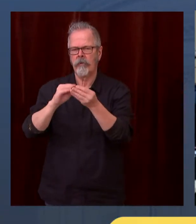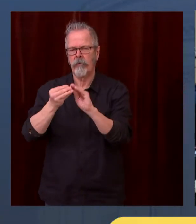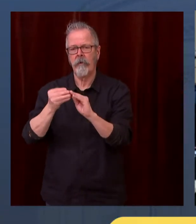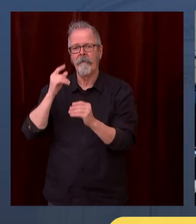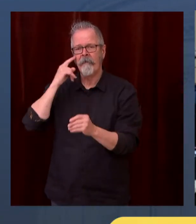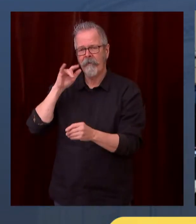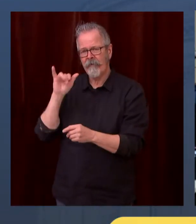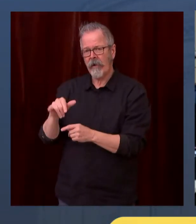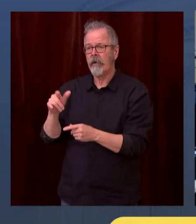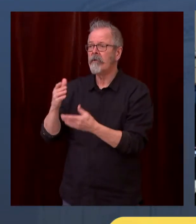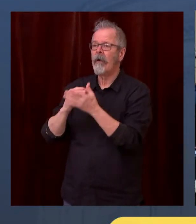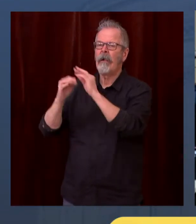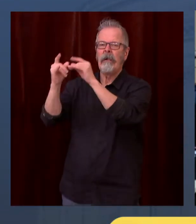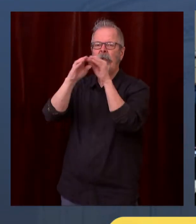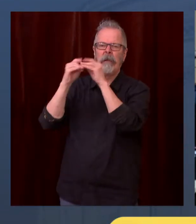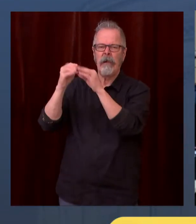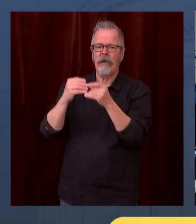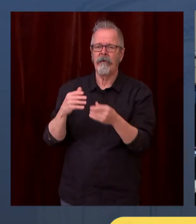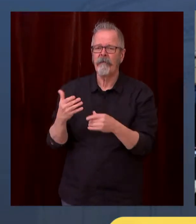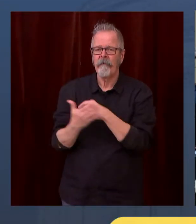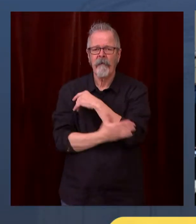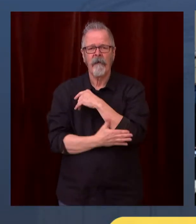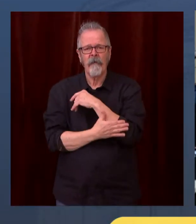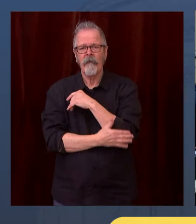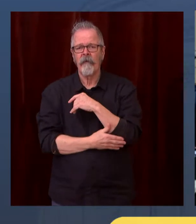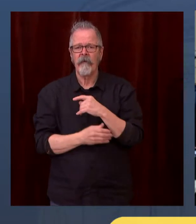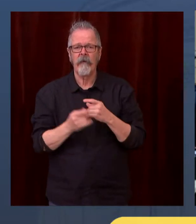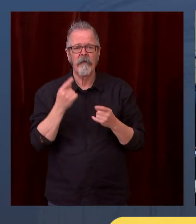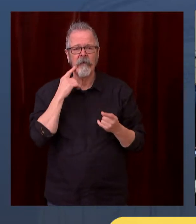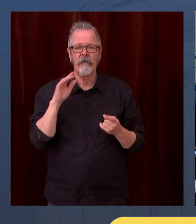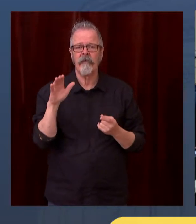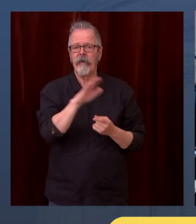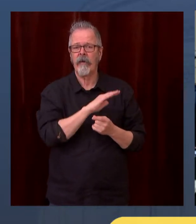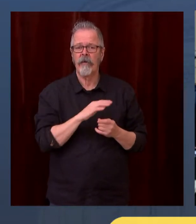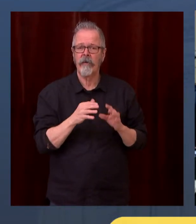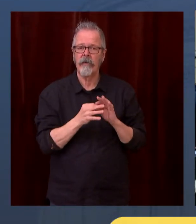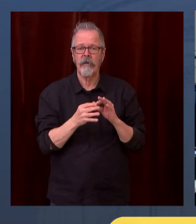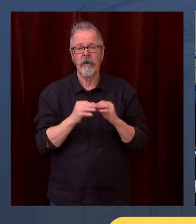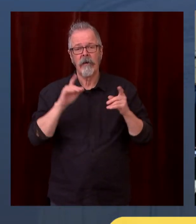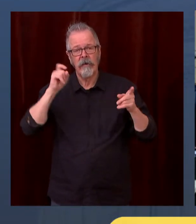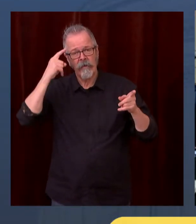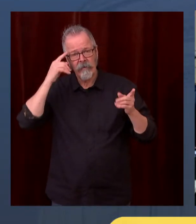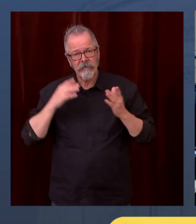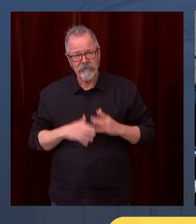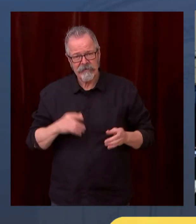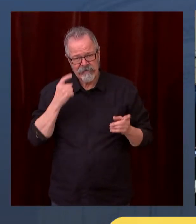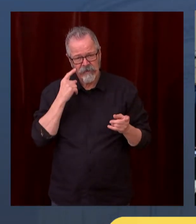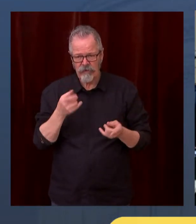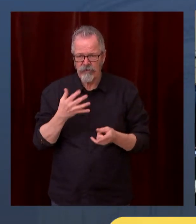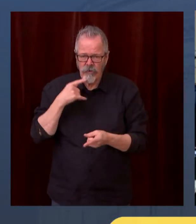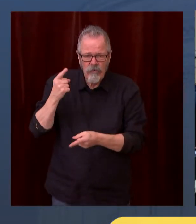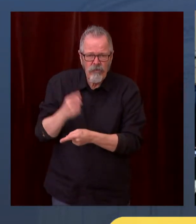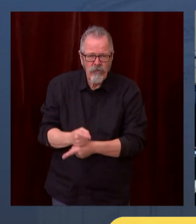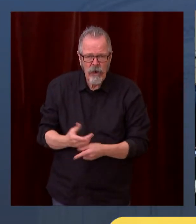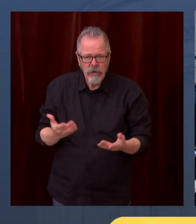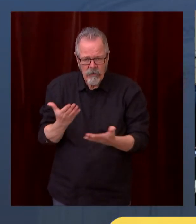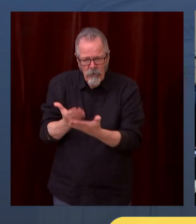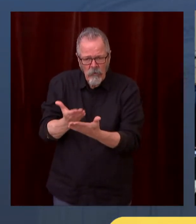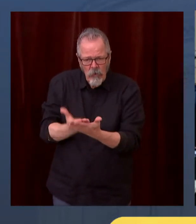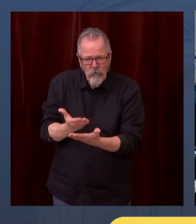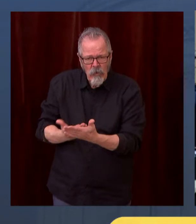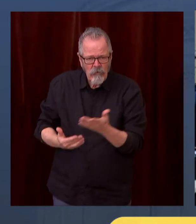number of the counties that you mentioned with these criticisms that, as the governor mentioned, are totally valid. Those regions saw almost